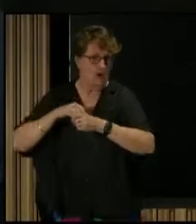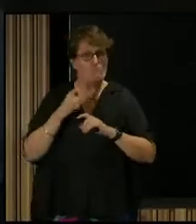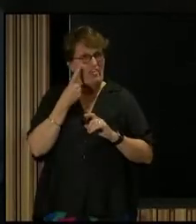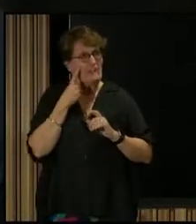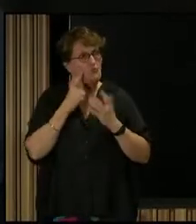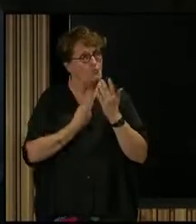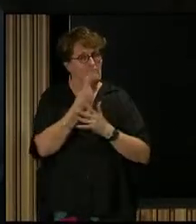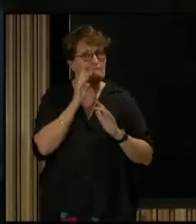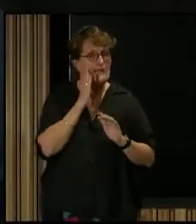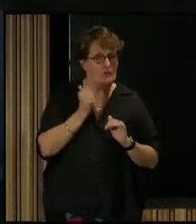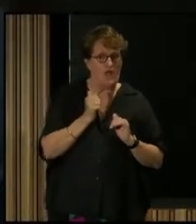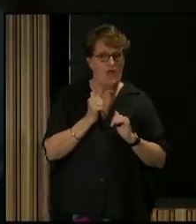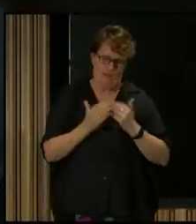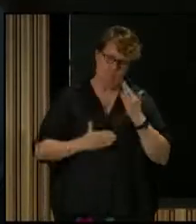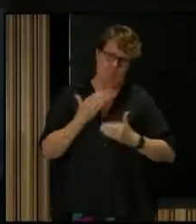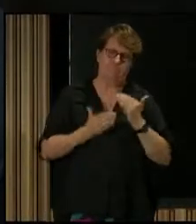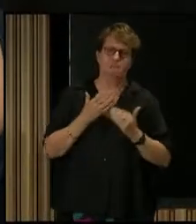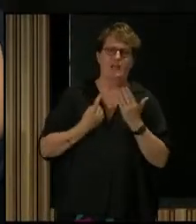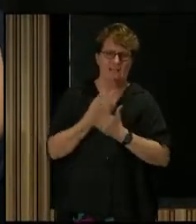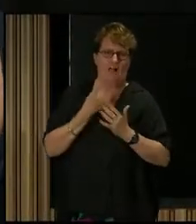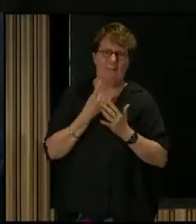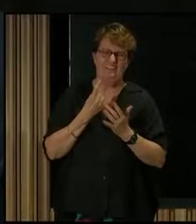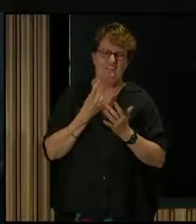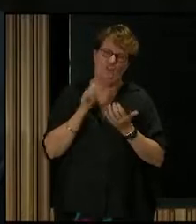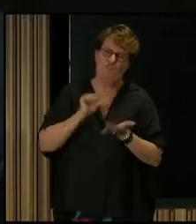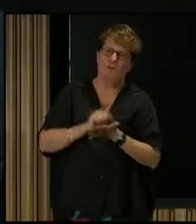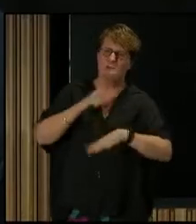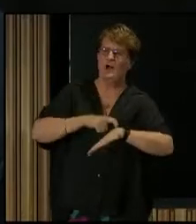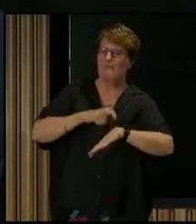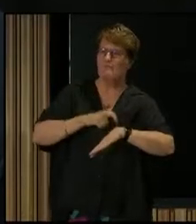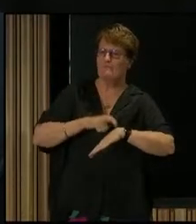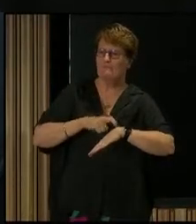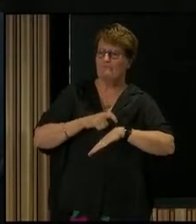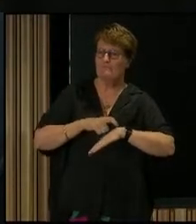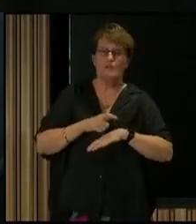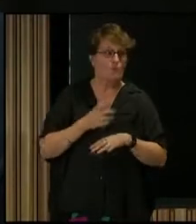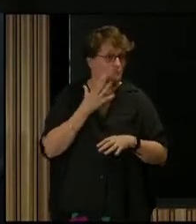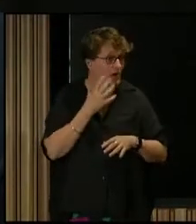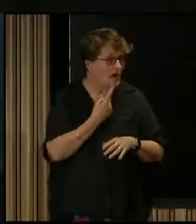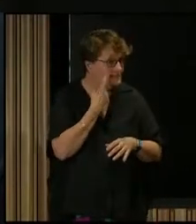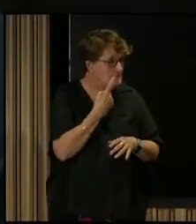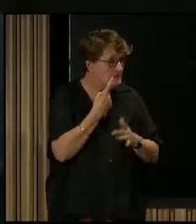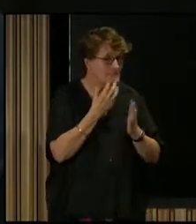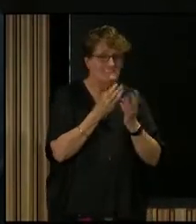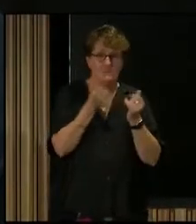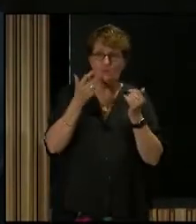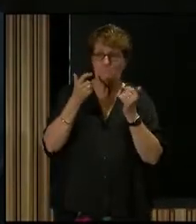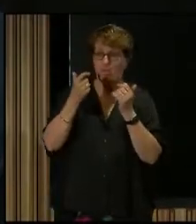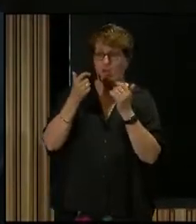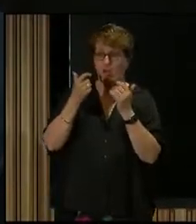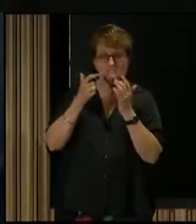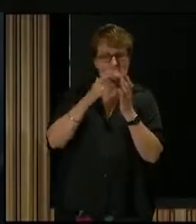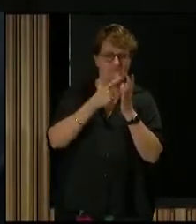but it was certainly sped things up. So that is incredible timing. But I think when I see a lot of the artists that have climbed